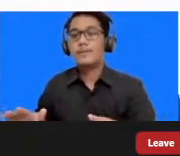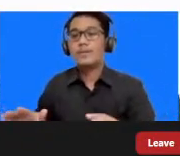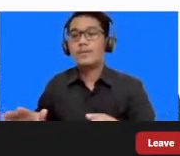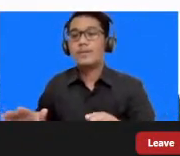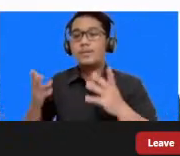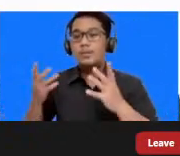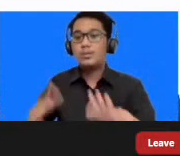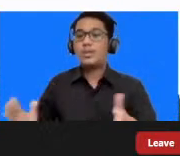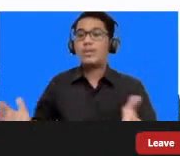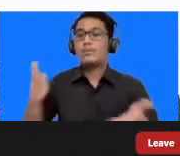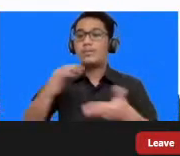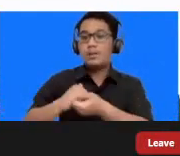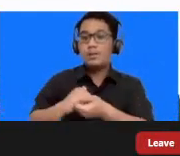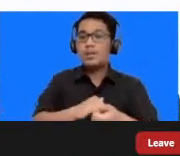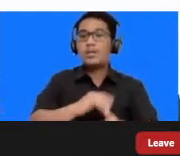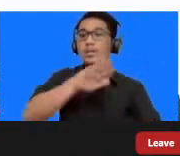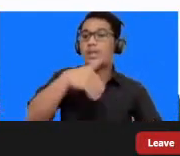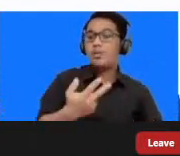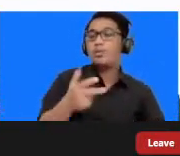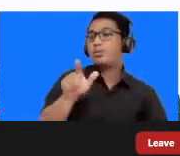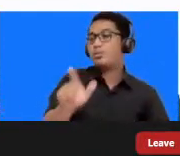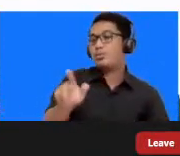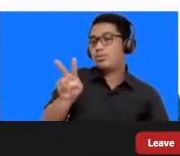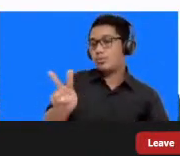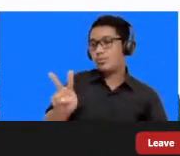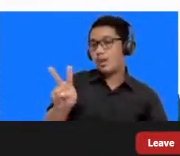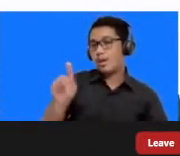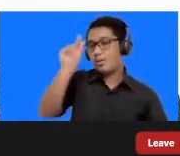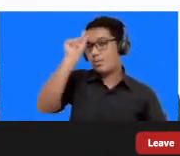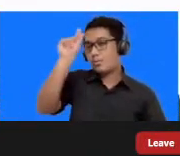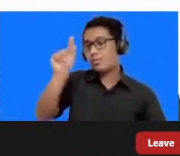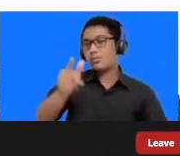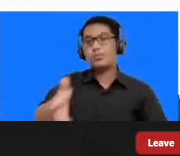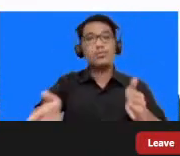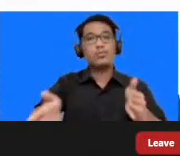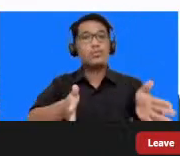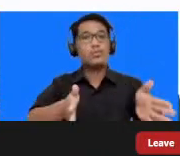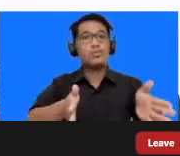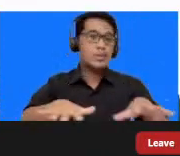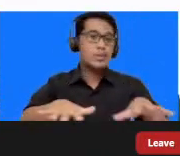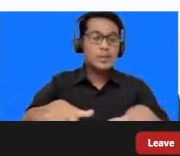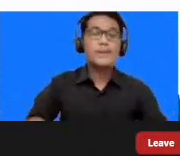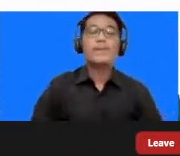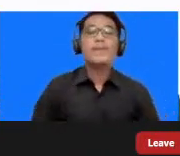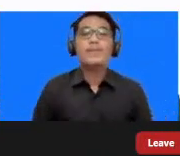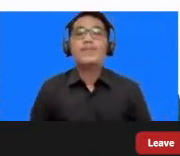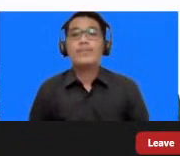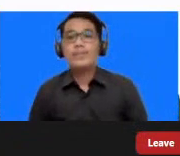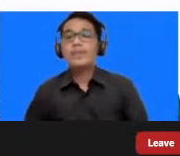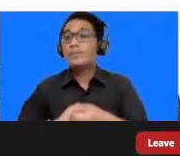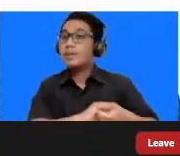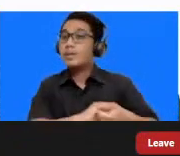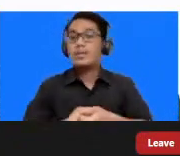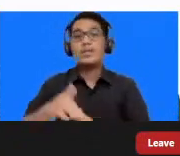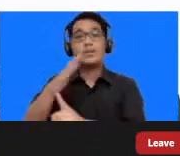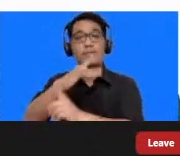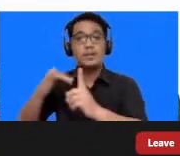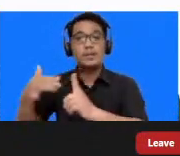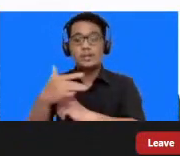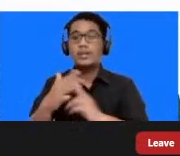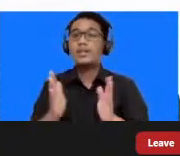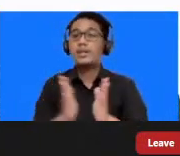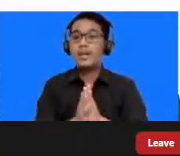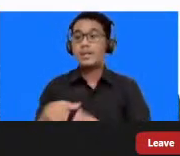now more than 50 years experienced community-based organization. We basically do early warning